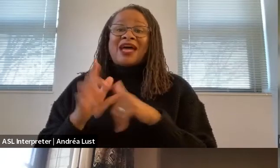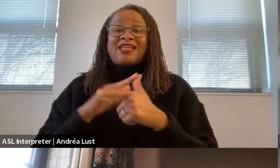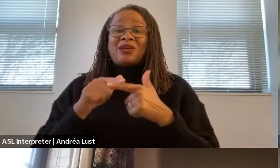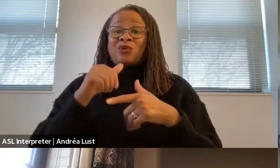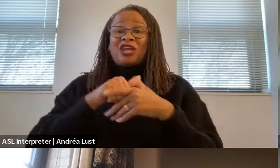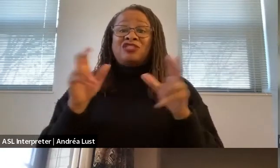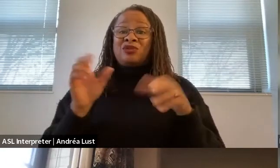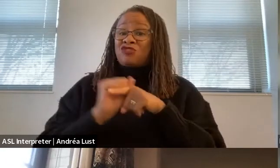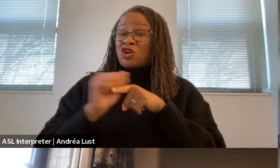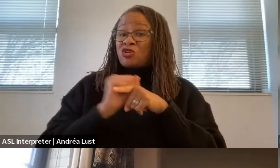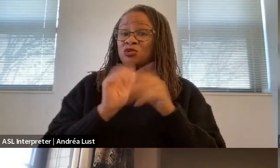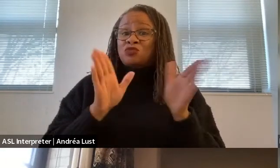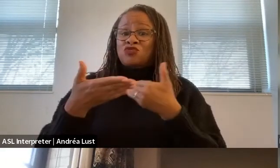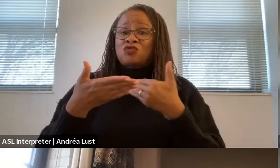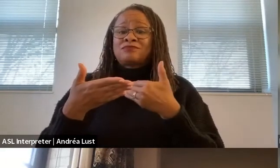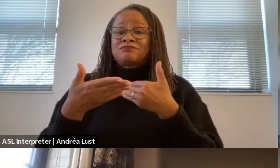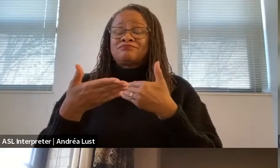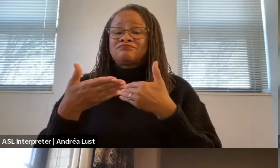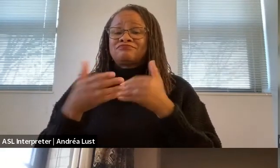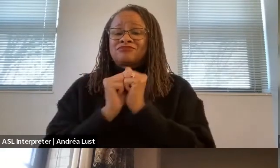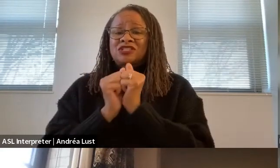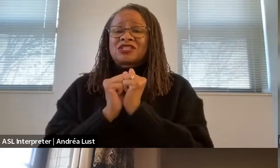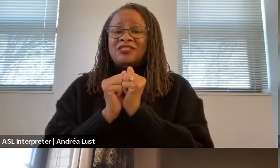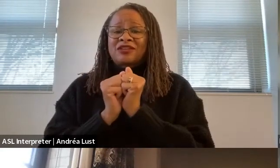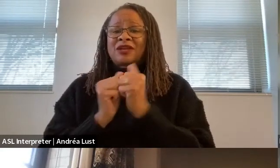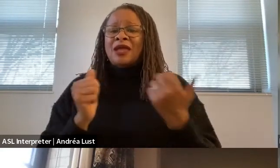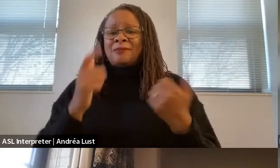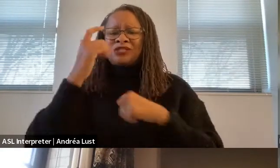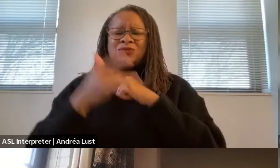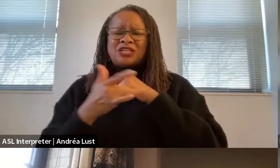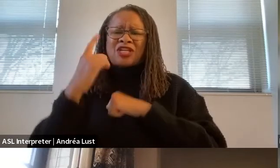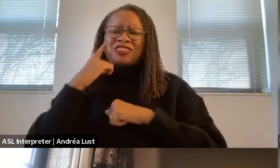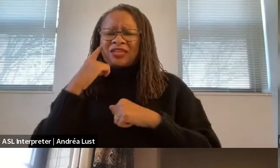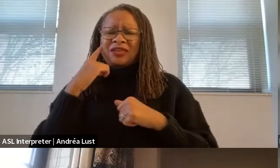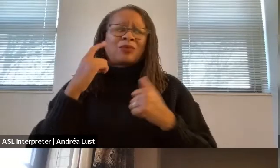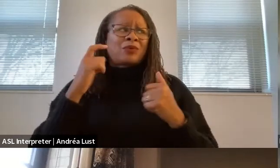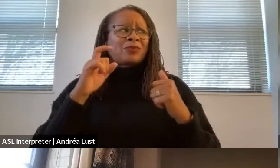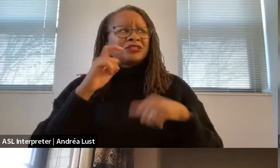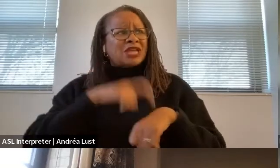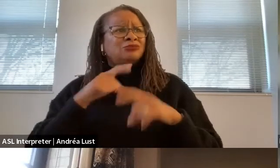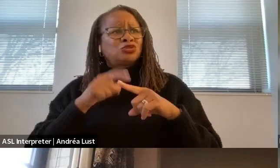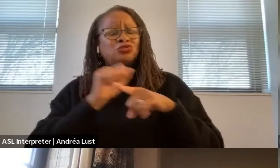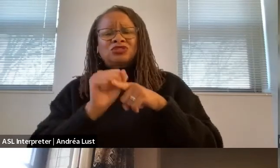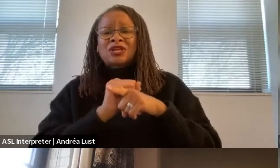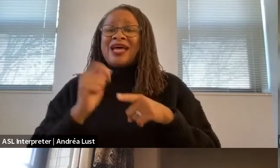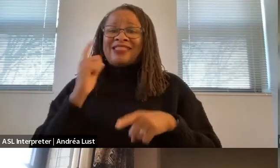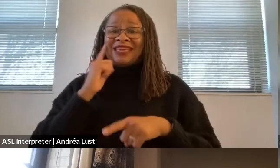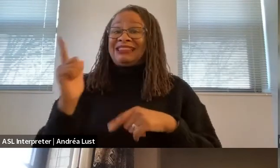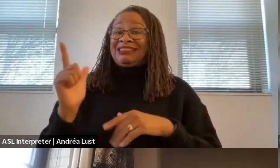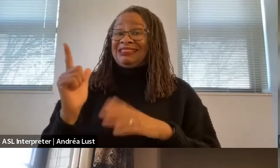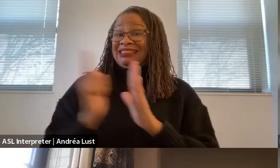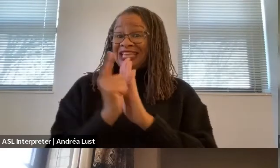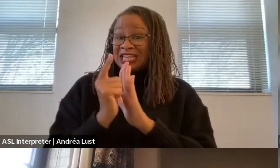because I think we technically weren't meant to be rehearsing, because like you could only fit so many people in a room legally